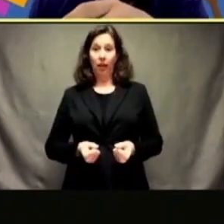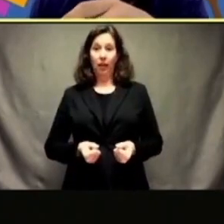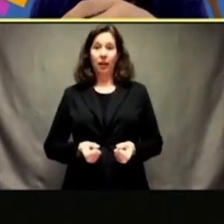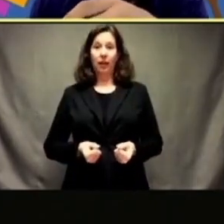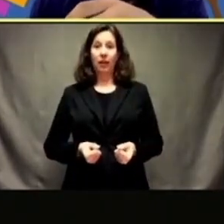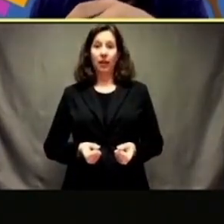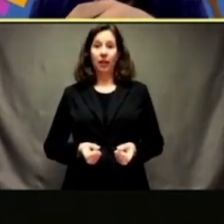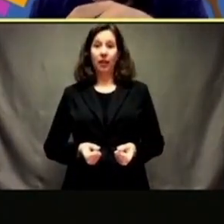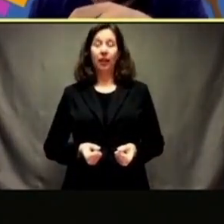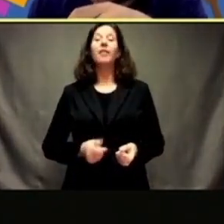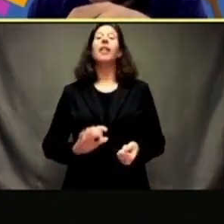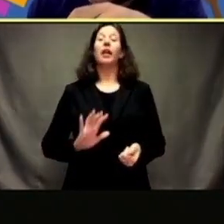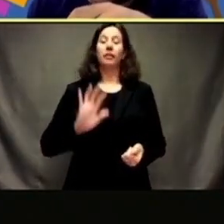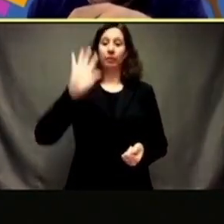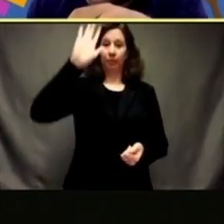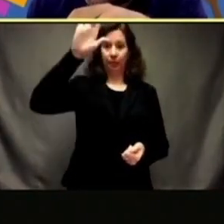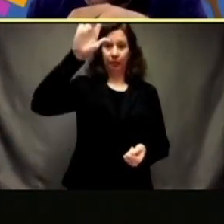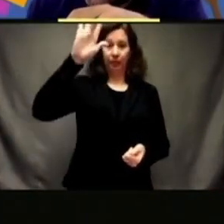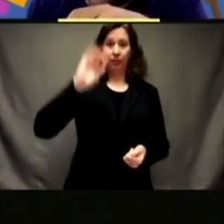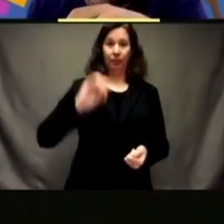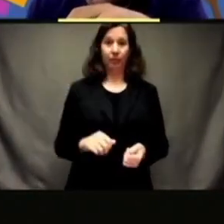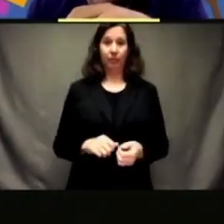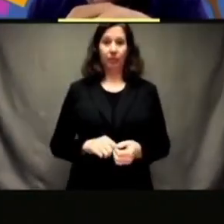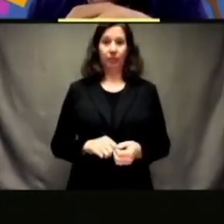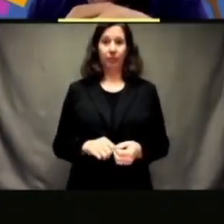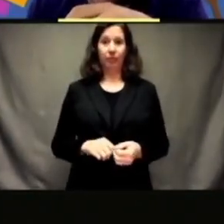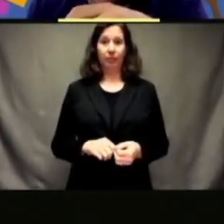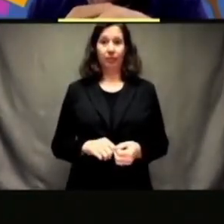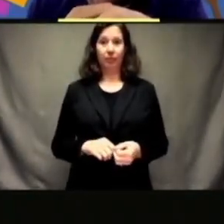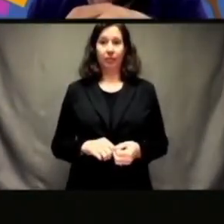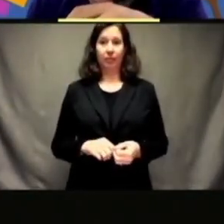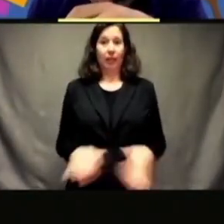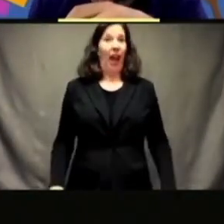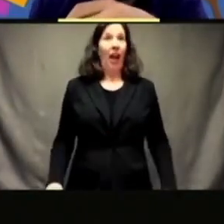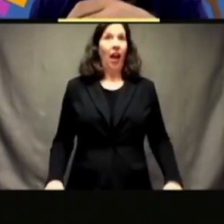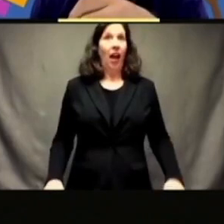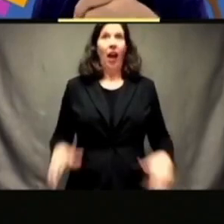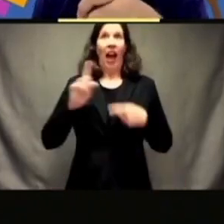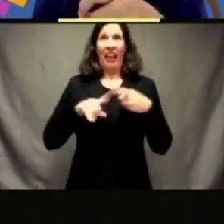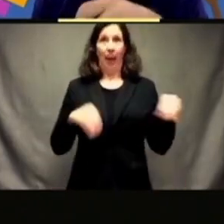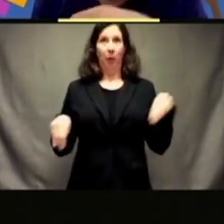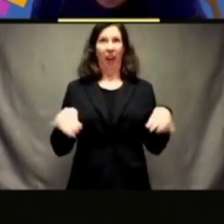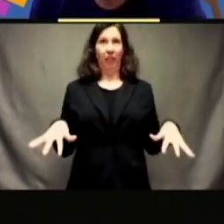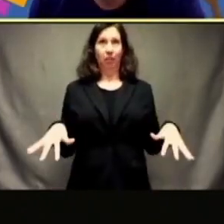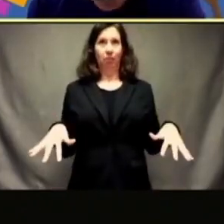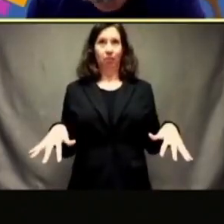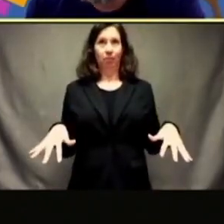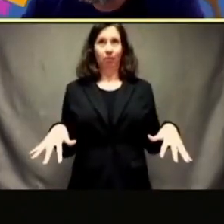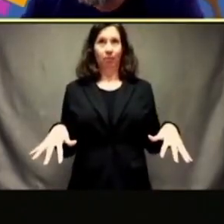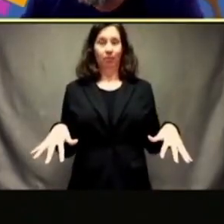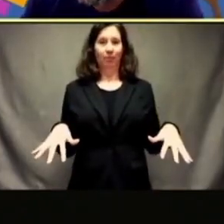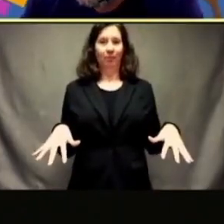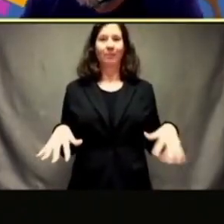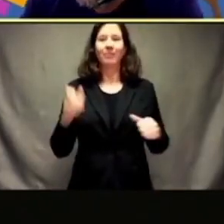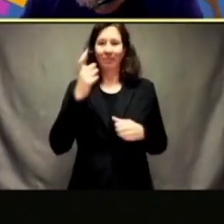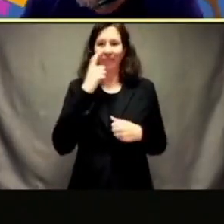again or you move something, maybe your There head it is is. I touching can't the move. logo. I have to stay steady.